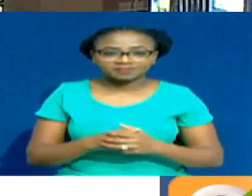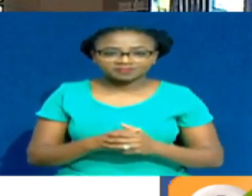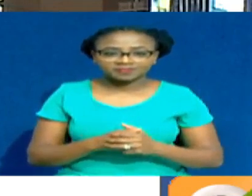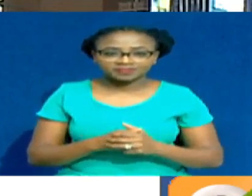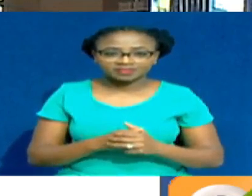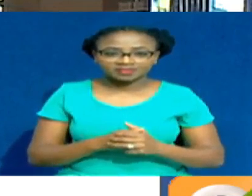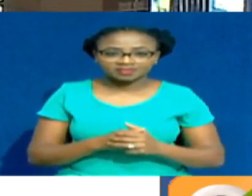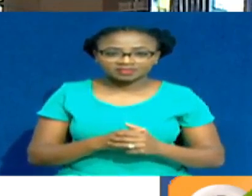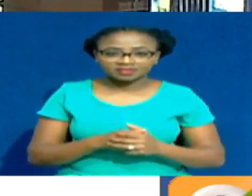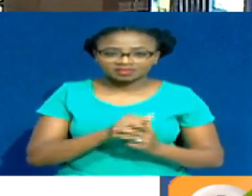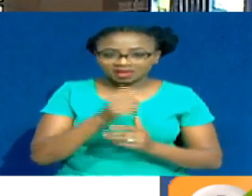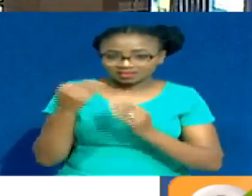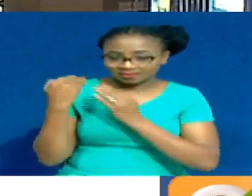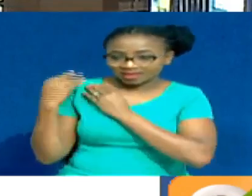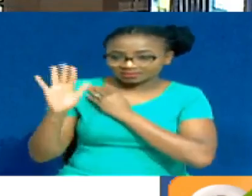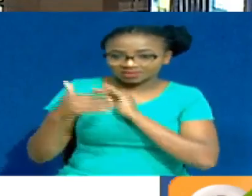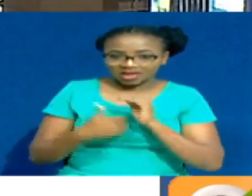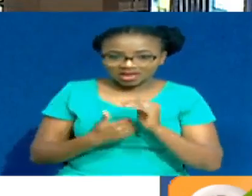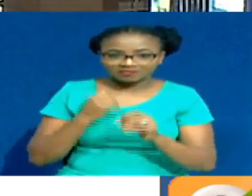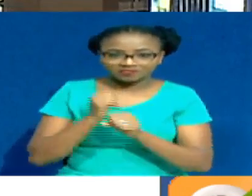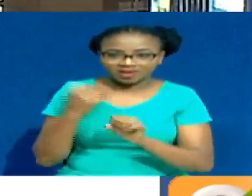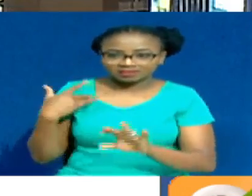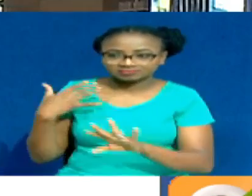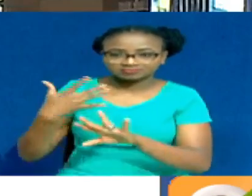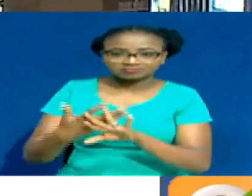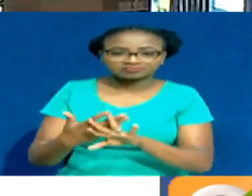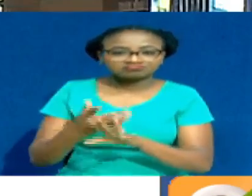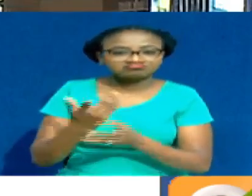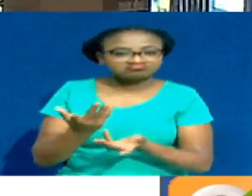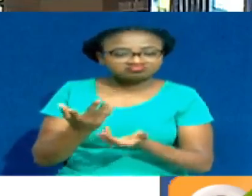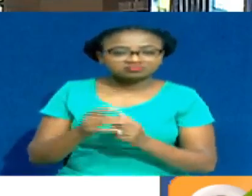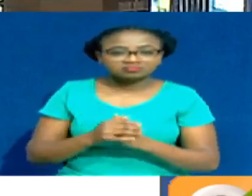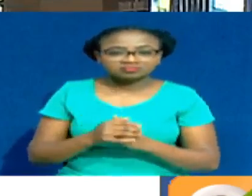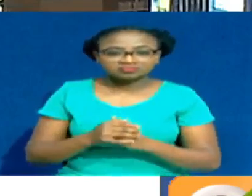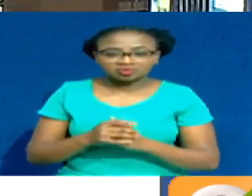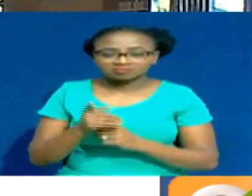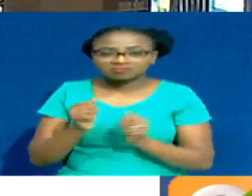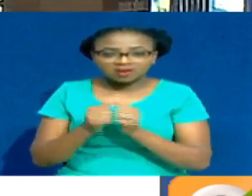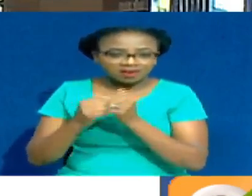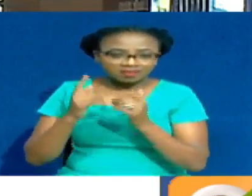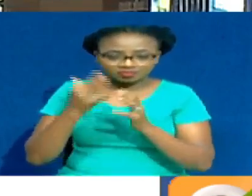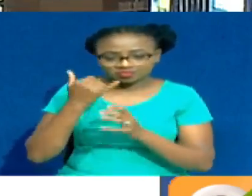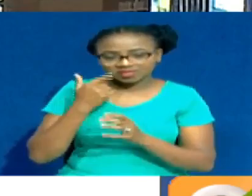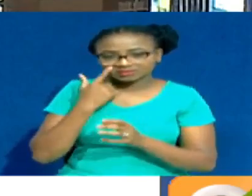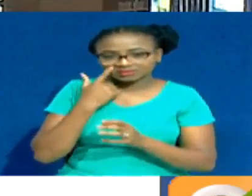of the CS's mandate that she's been working on quite a bit. What's happening in regards to that, because we also